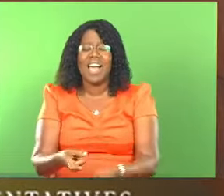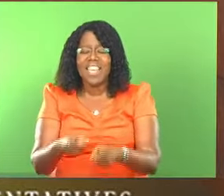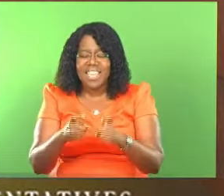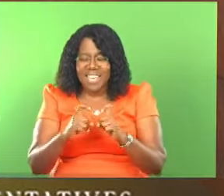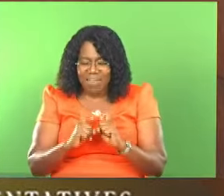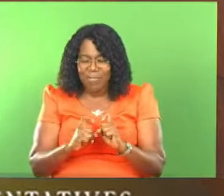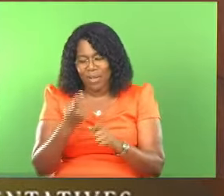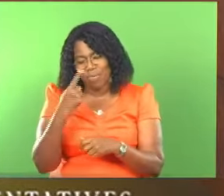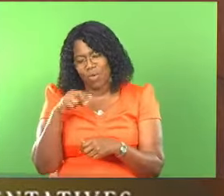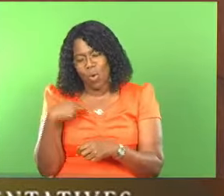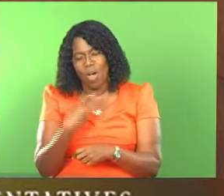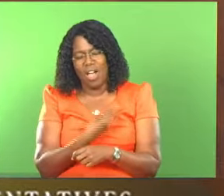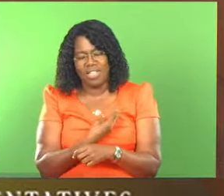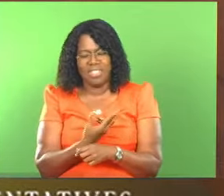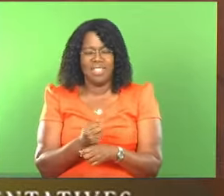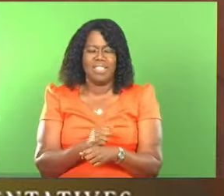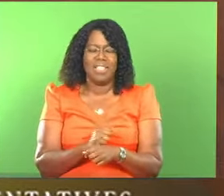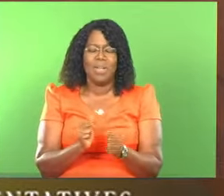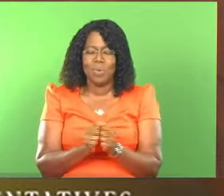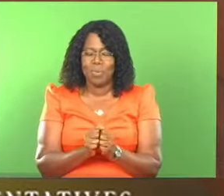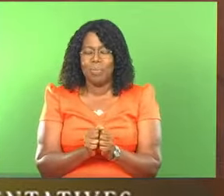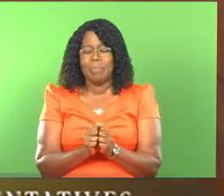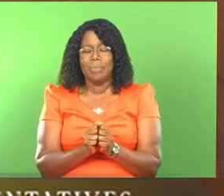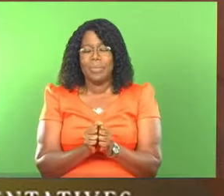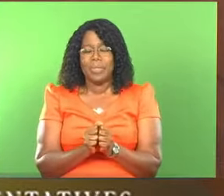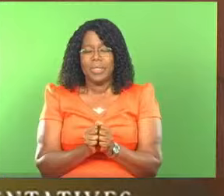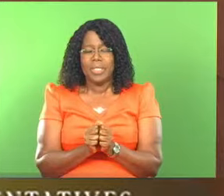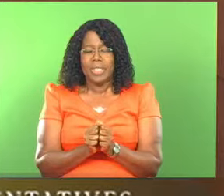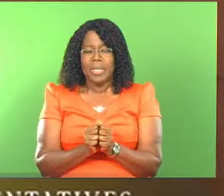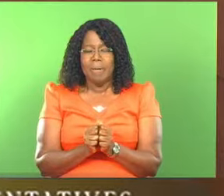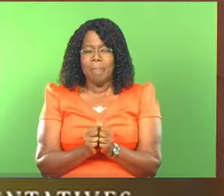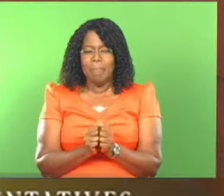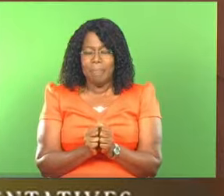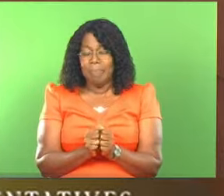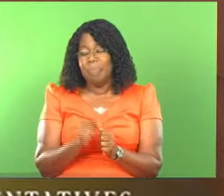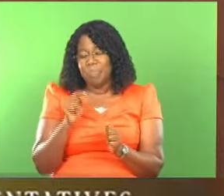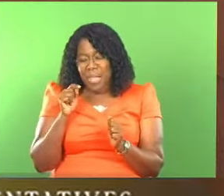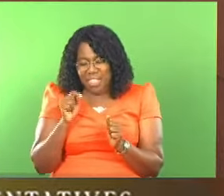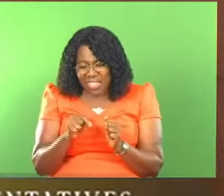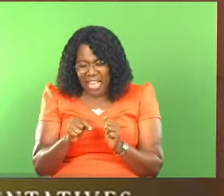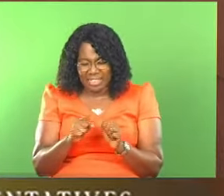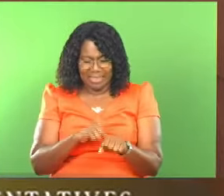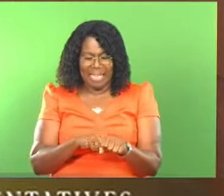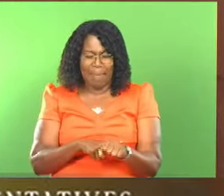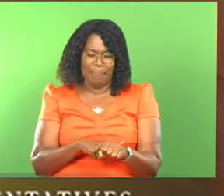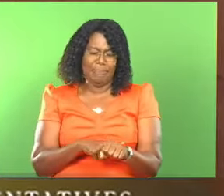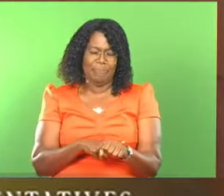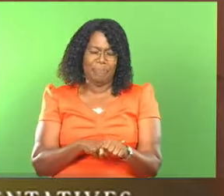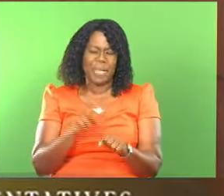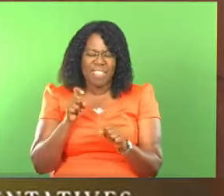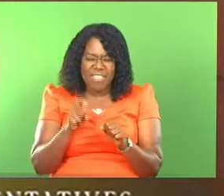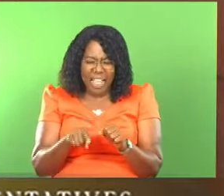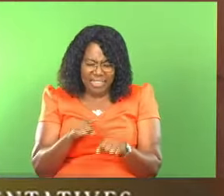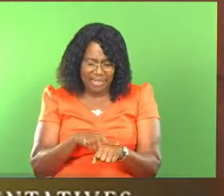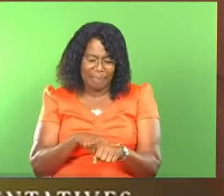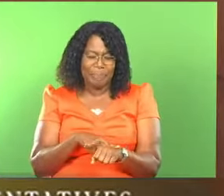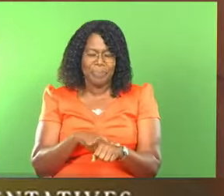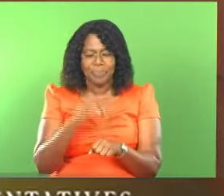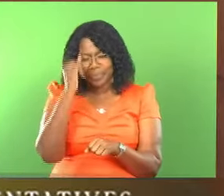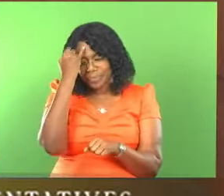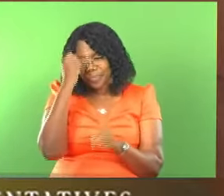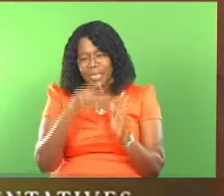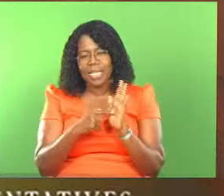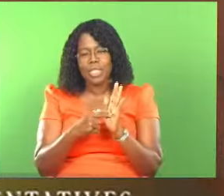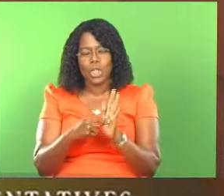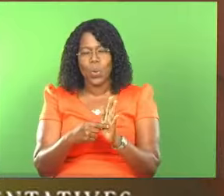At that moment in time, India again proved to us that India was a trusted friend